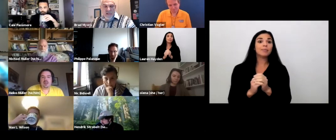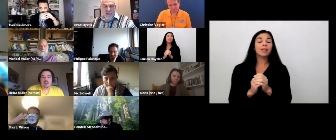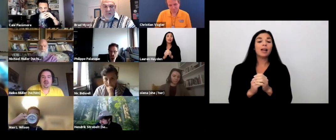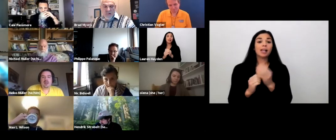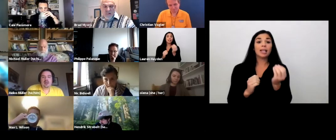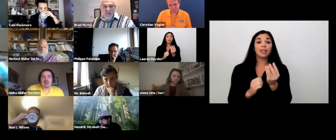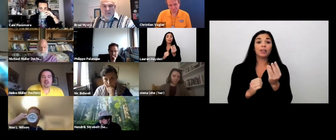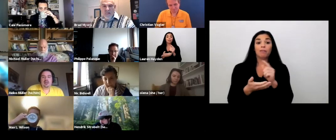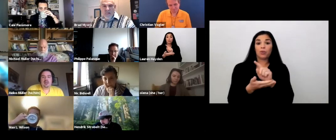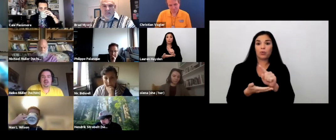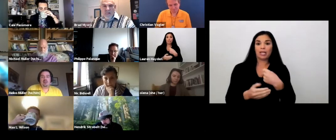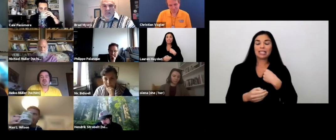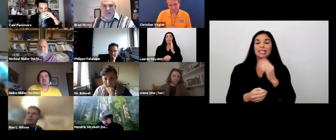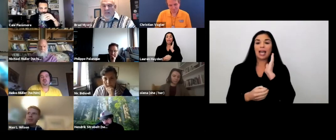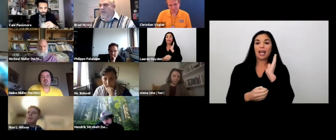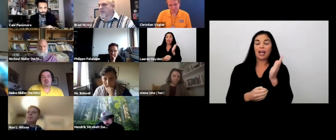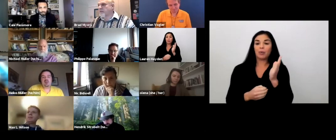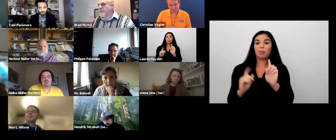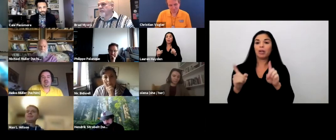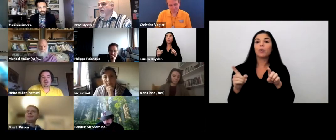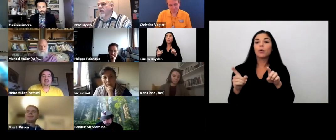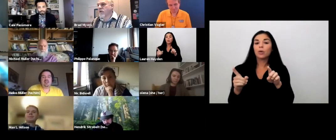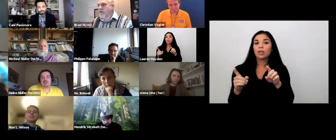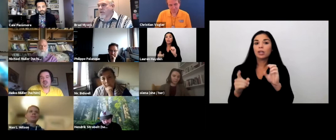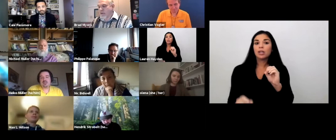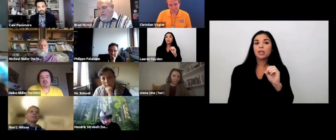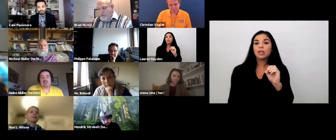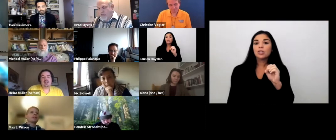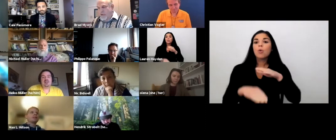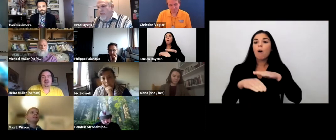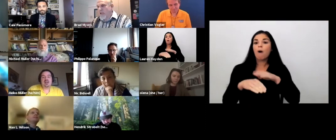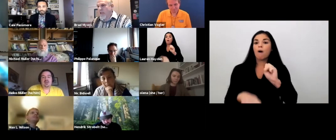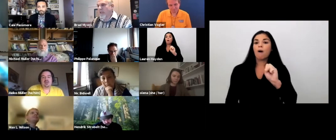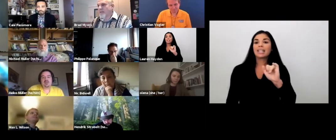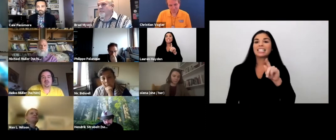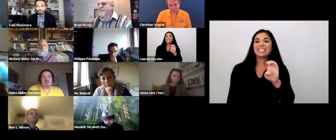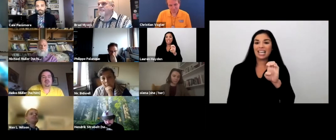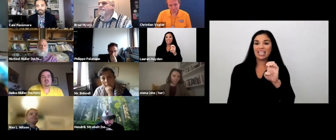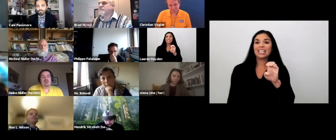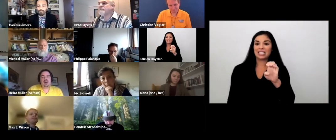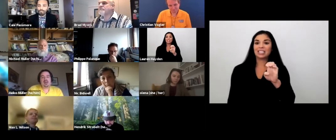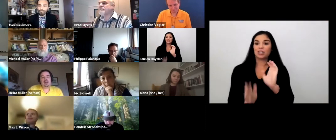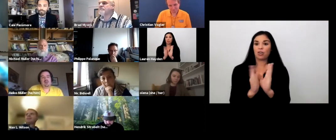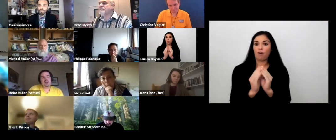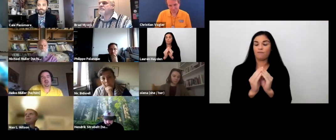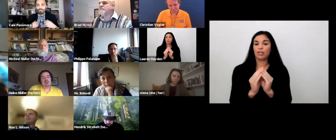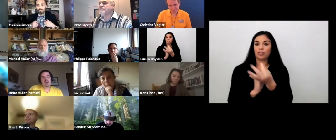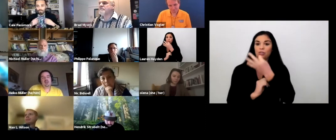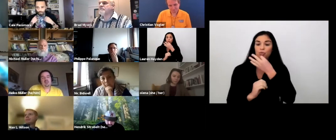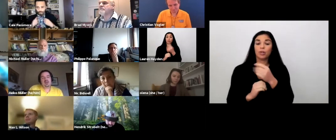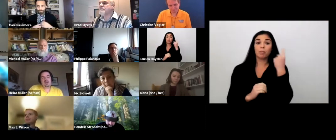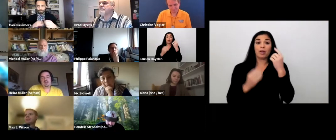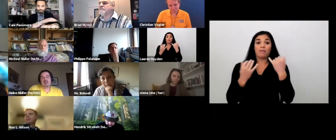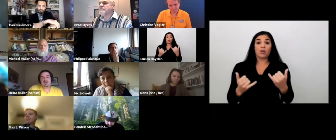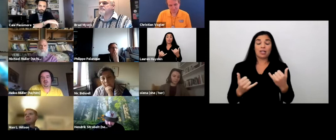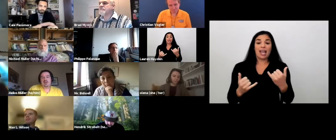will be in the opposite role, so I will be an on-site participant in a hybrid conference. So for now I can only